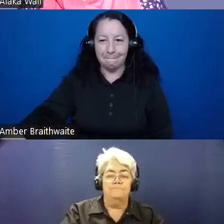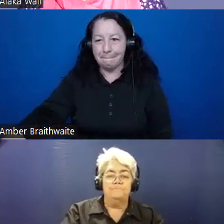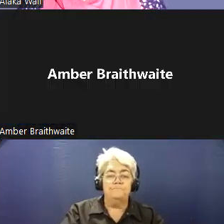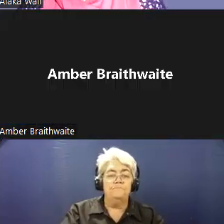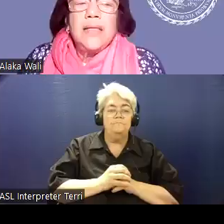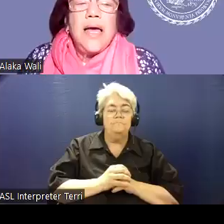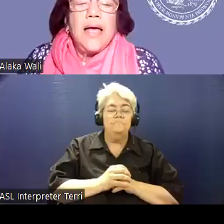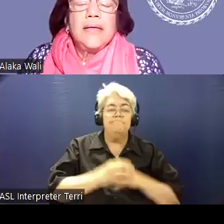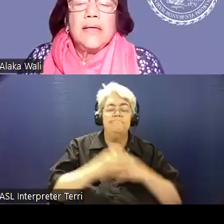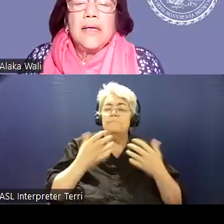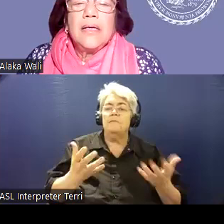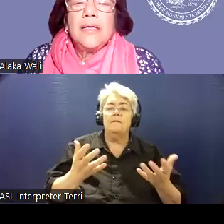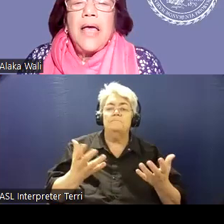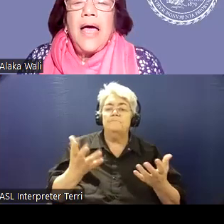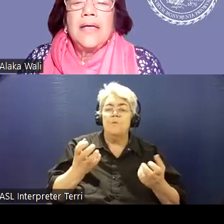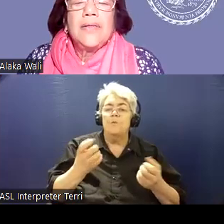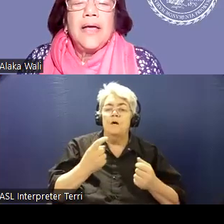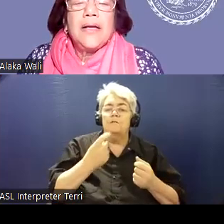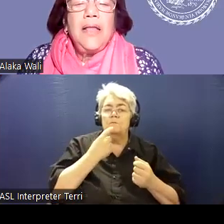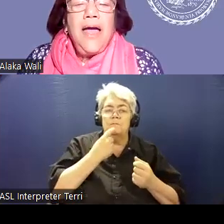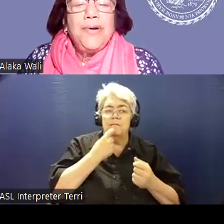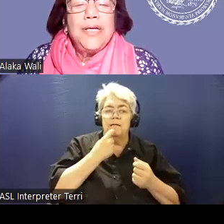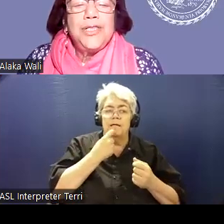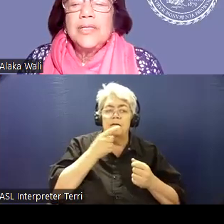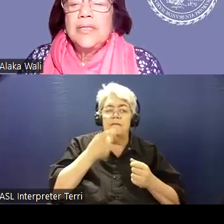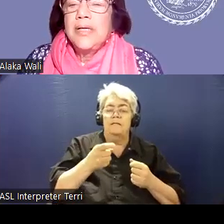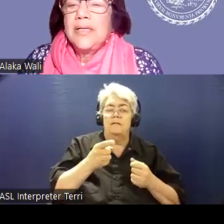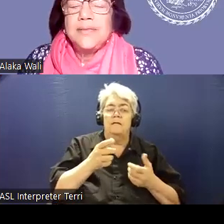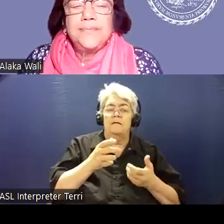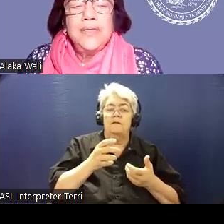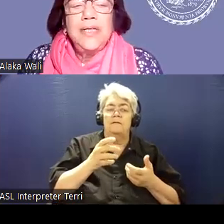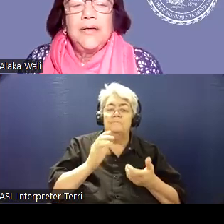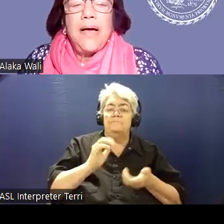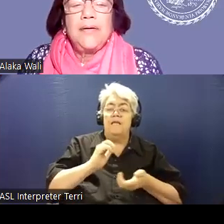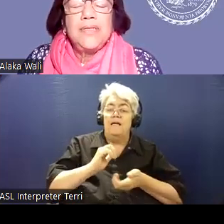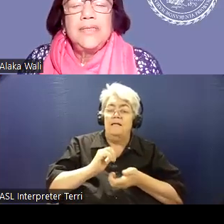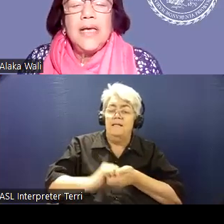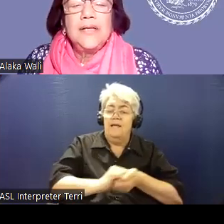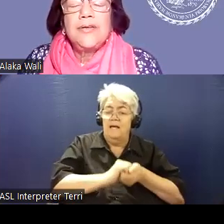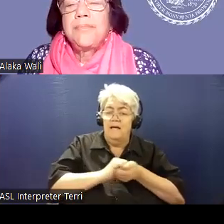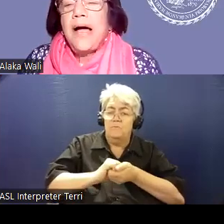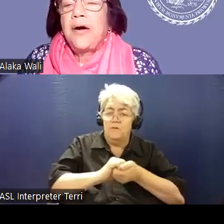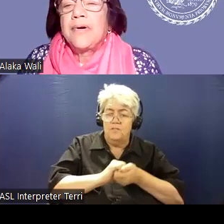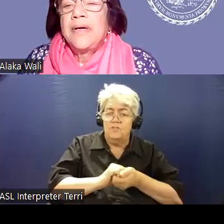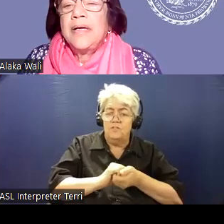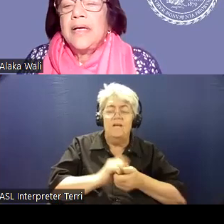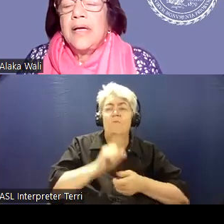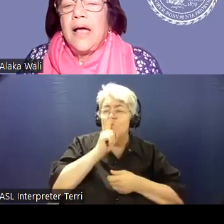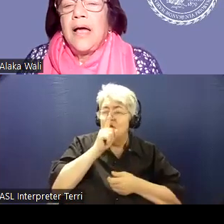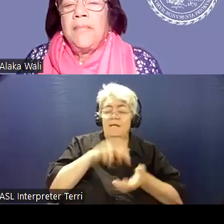just want to say that that collaboration is really about decentering